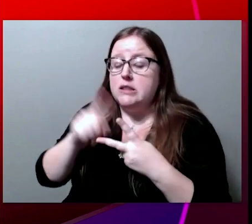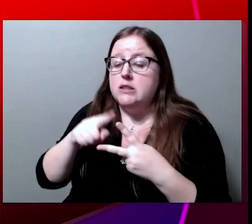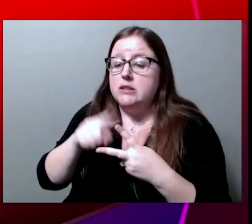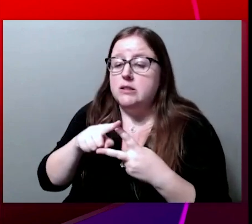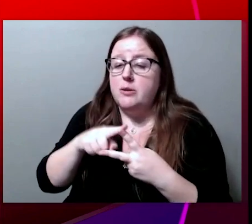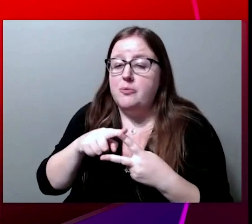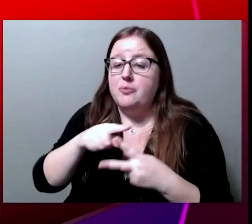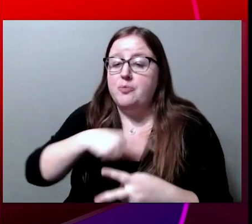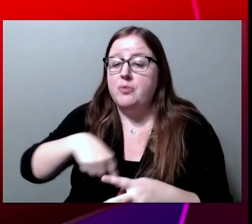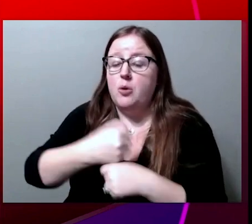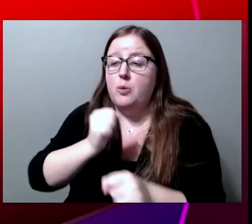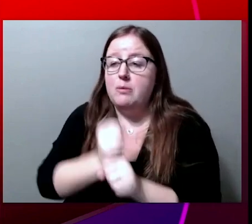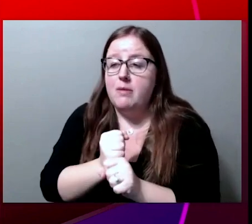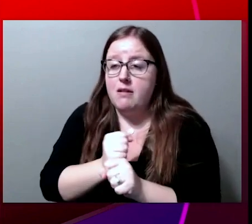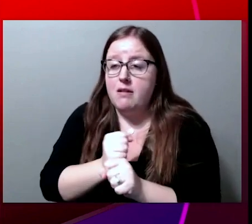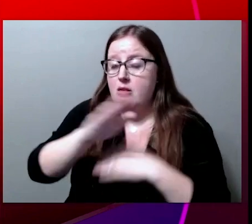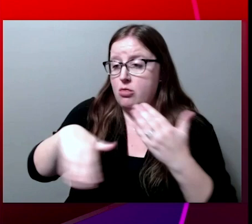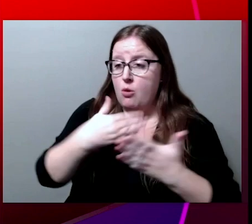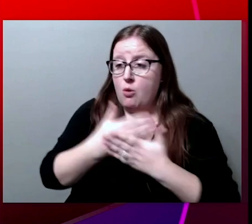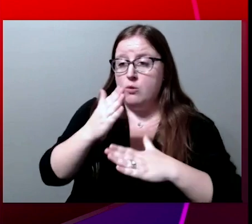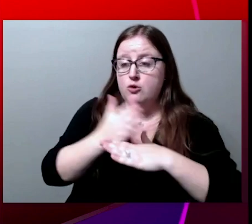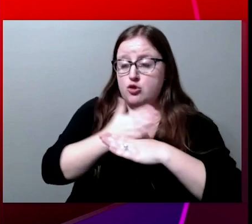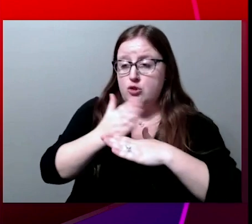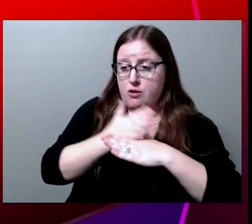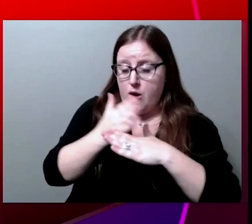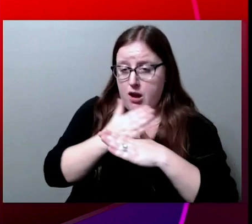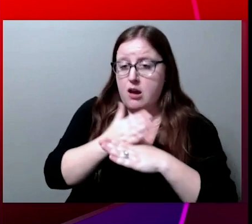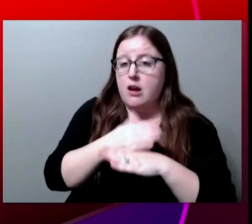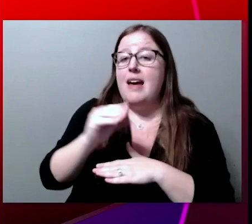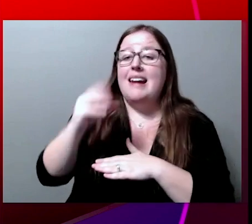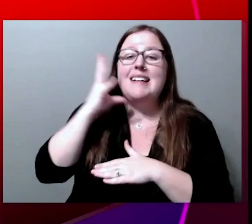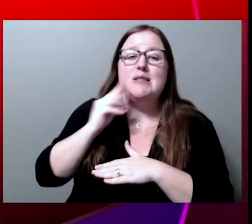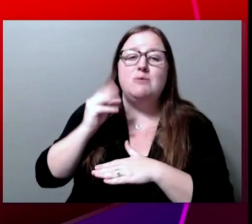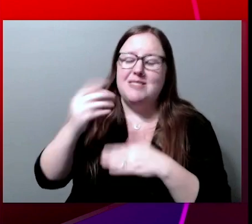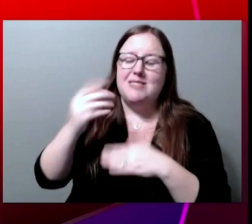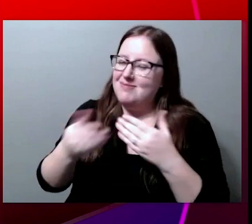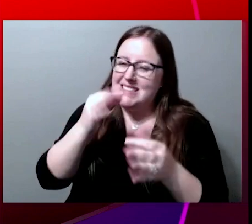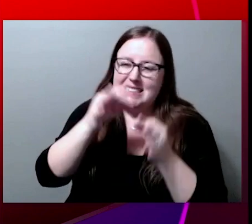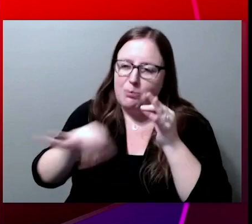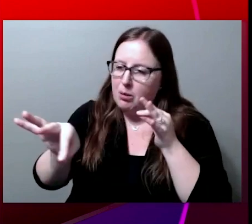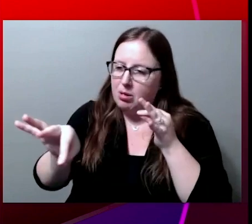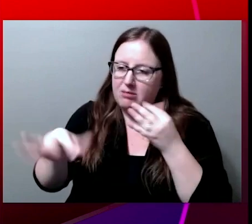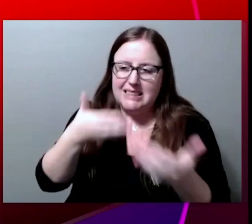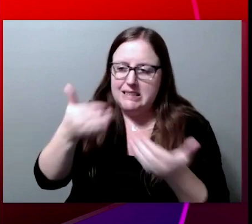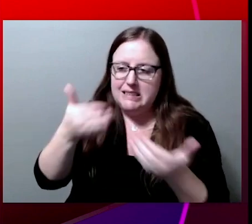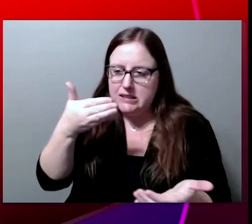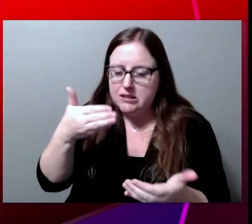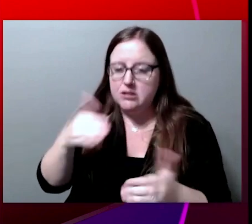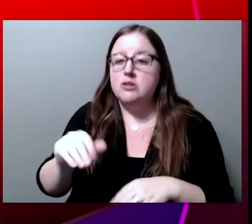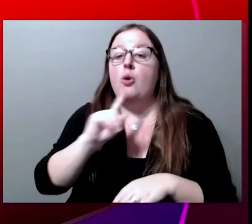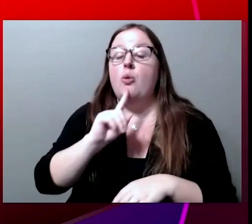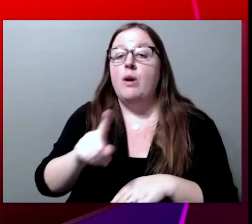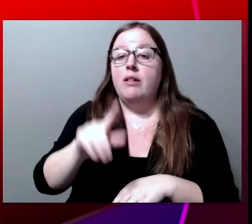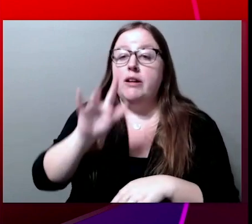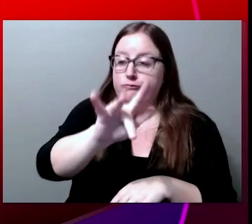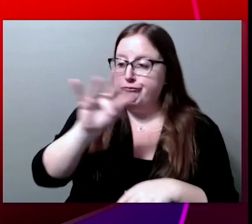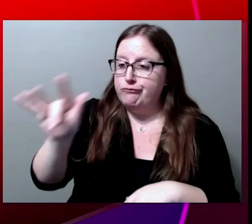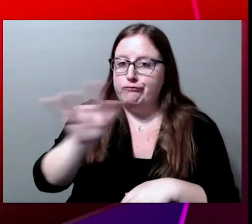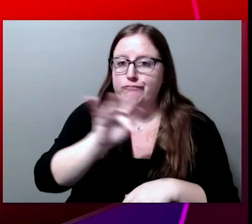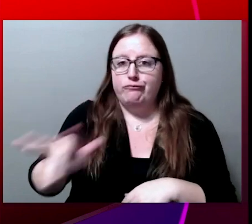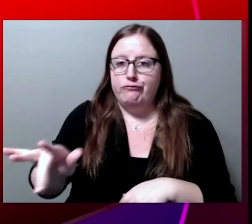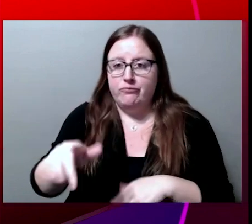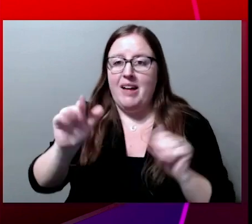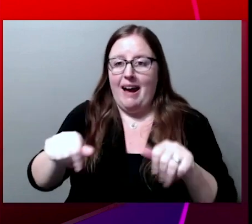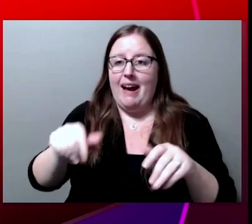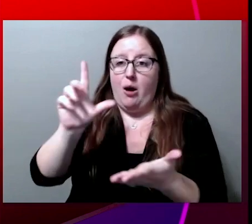we make the entire sharing and consumption experience so easy. What that means is with just a couple of clicks of button, I can